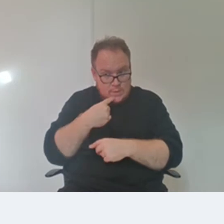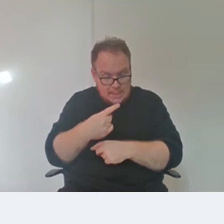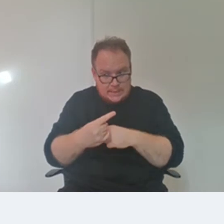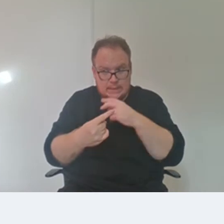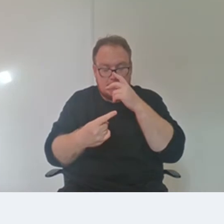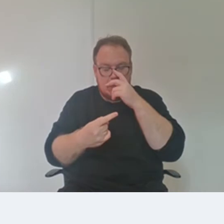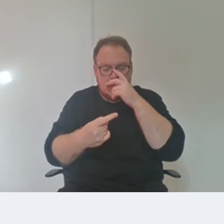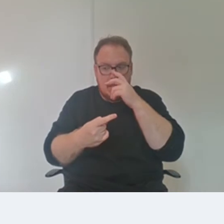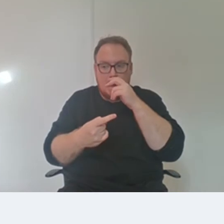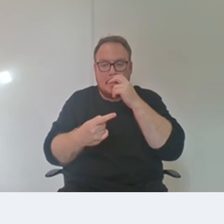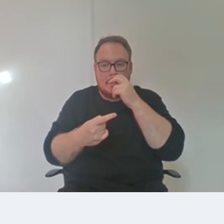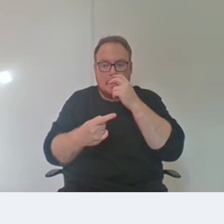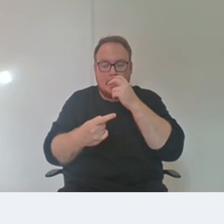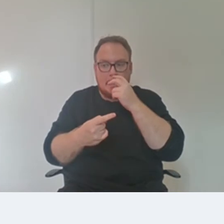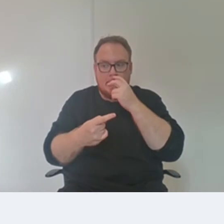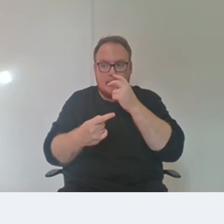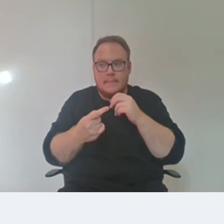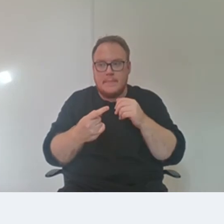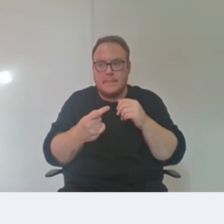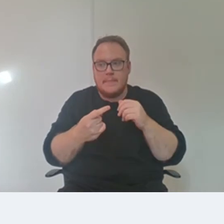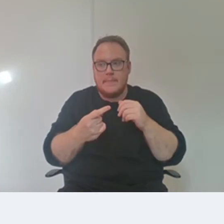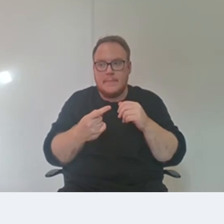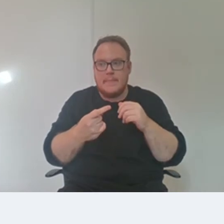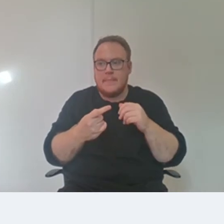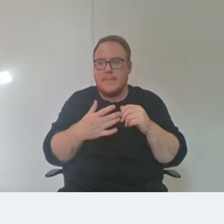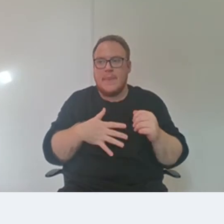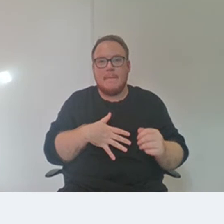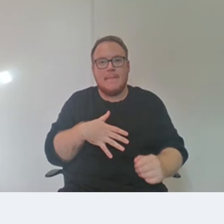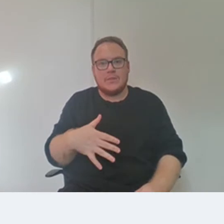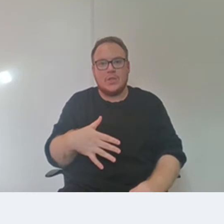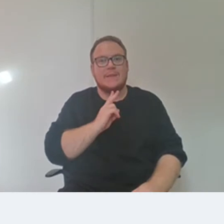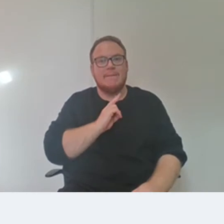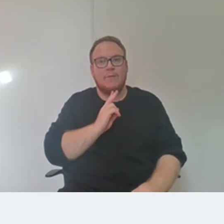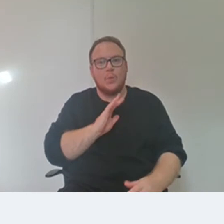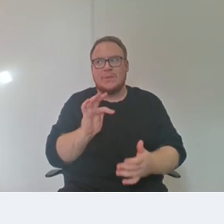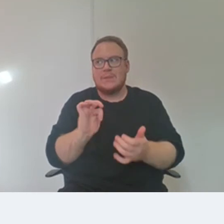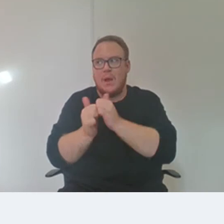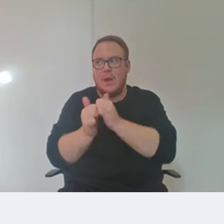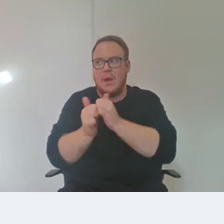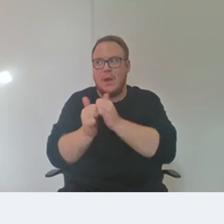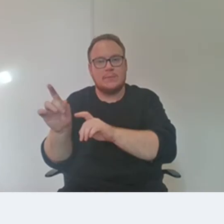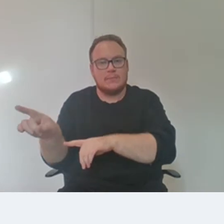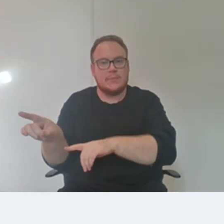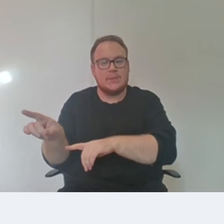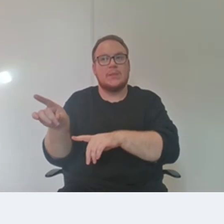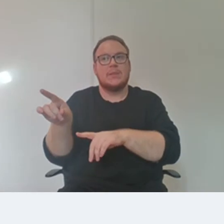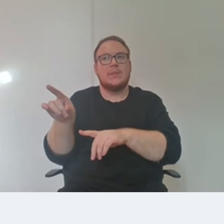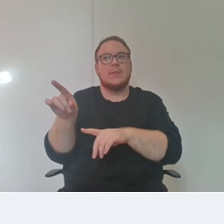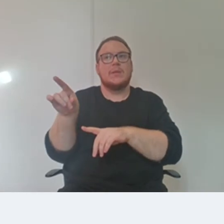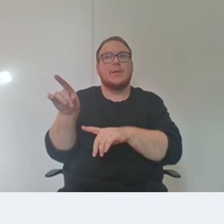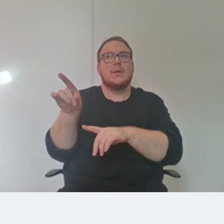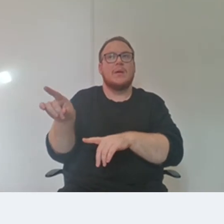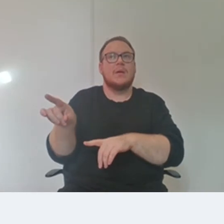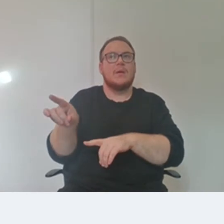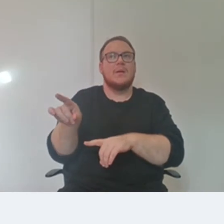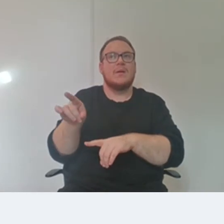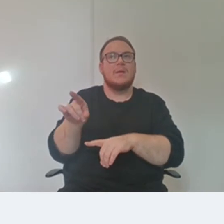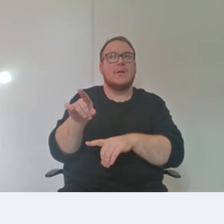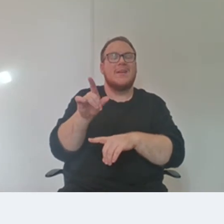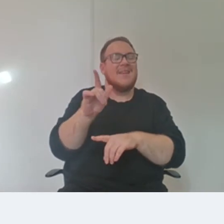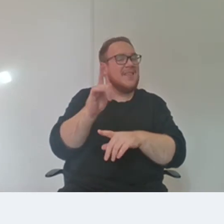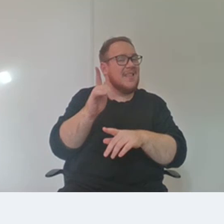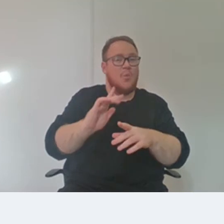stated that maternity voice partnerships, the relationships with providers and commissioners is very patchy